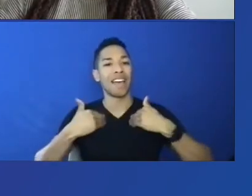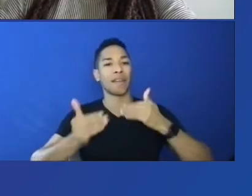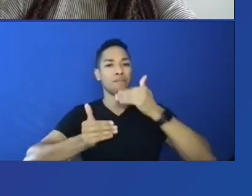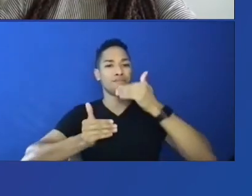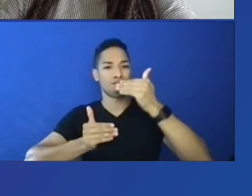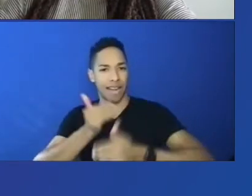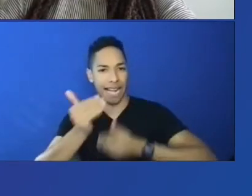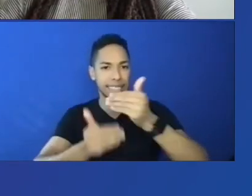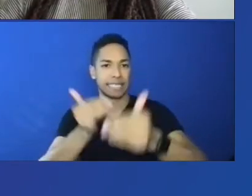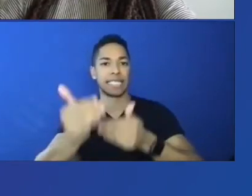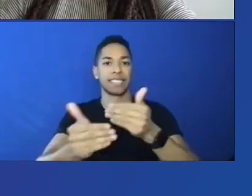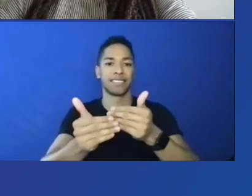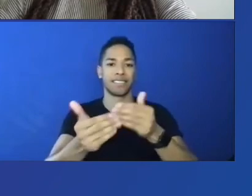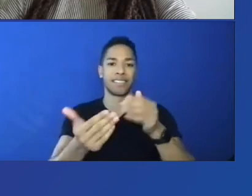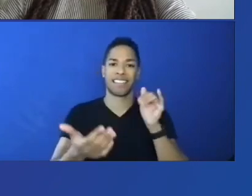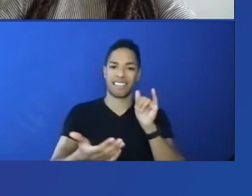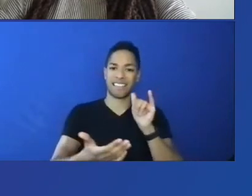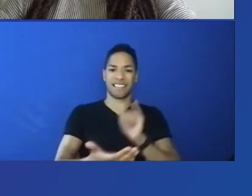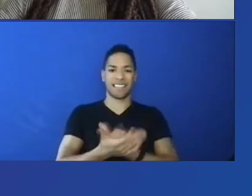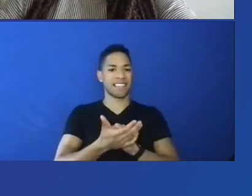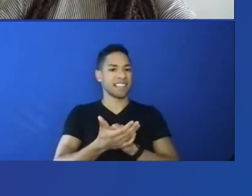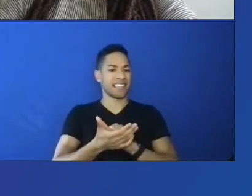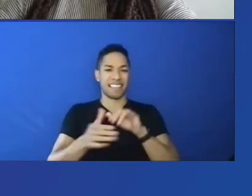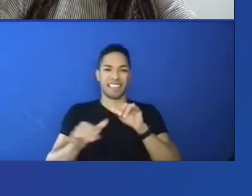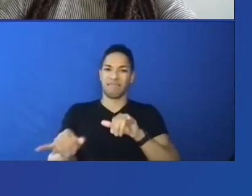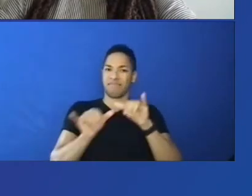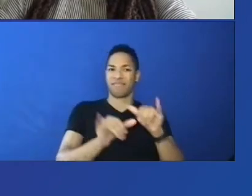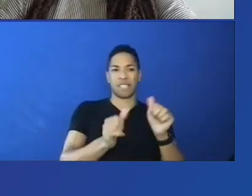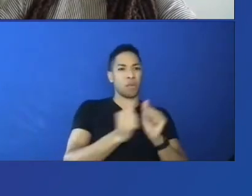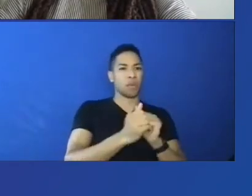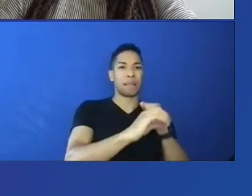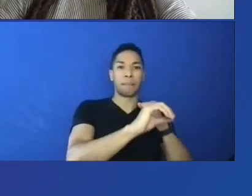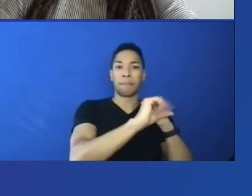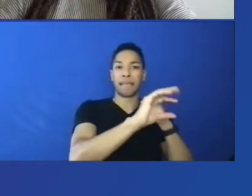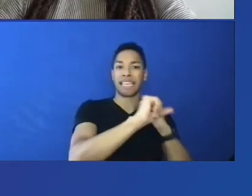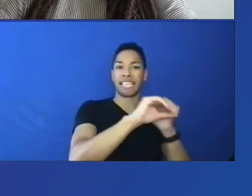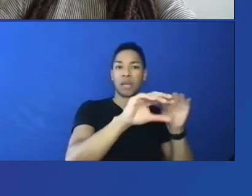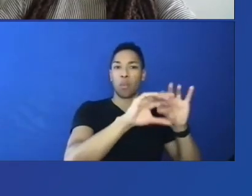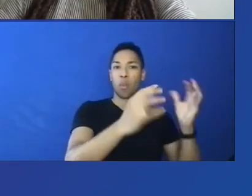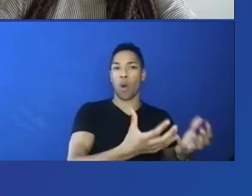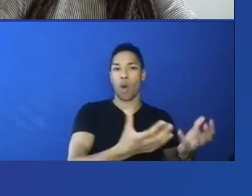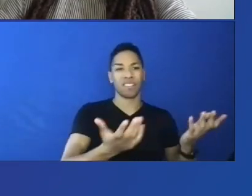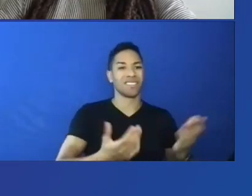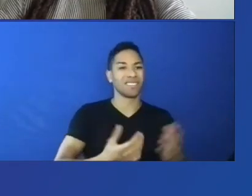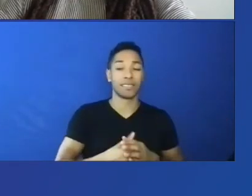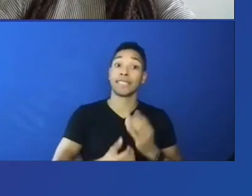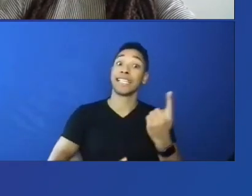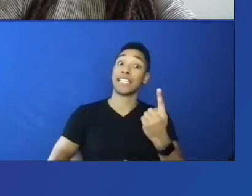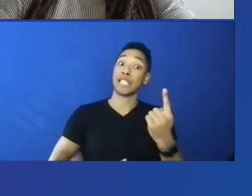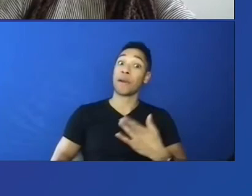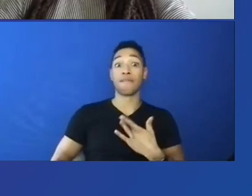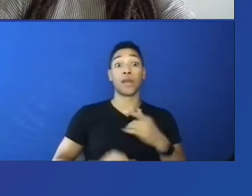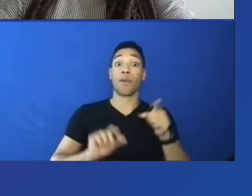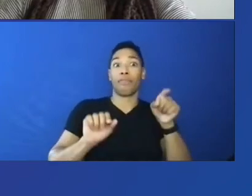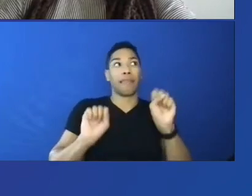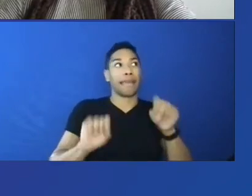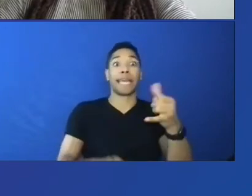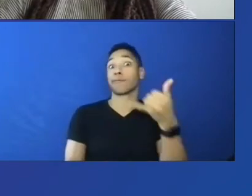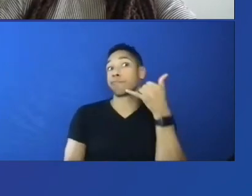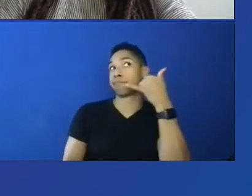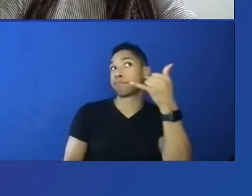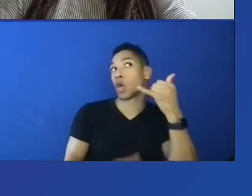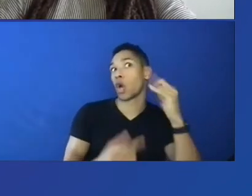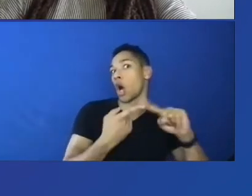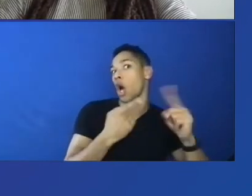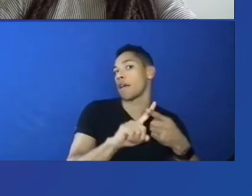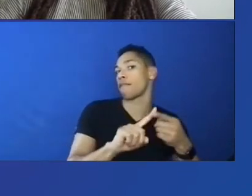an insular world in some ways, very similar to the media business in that regard, where someone feels they can pick up the phone and call a friend